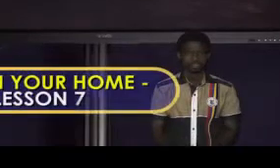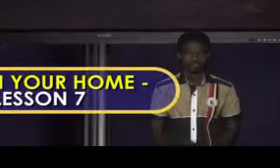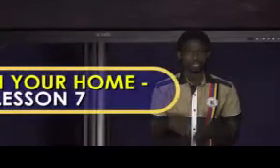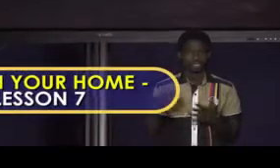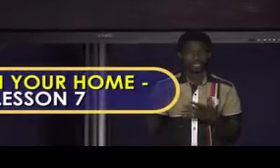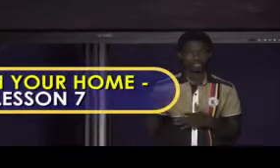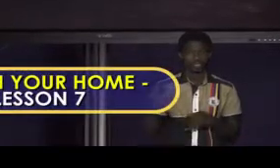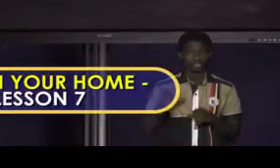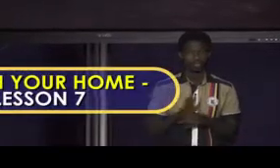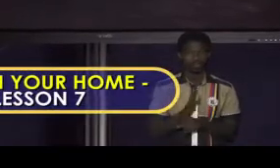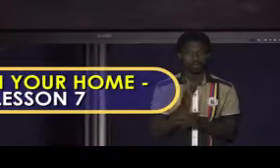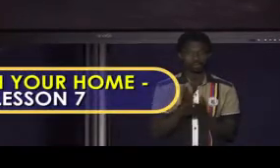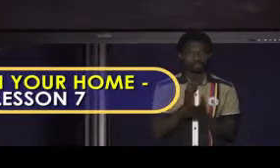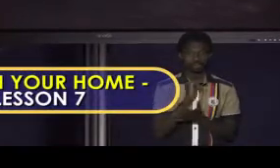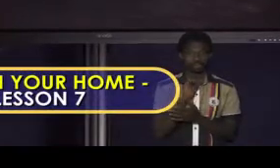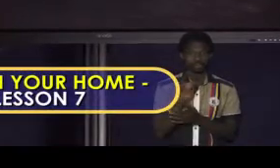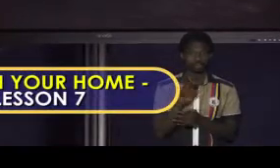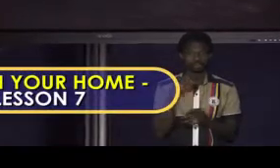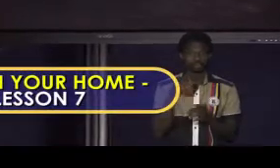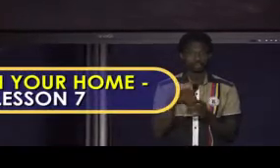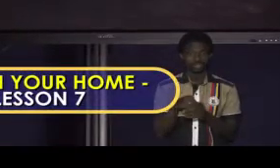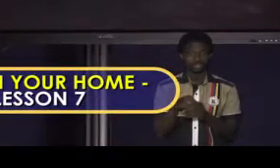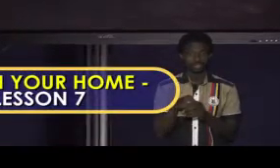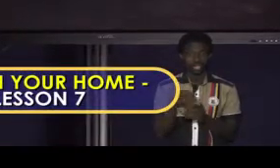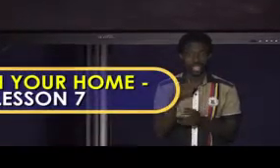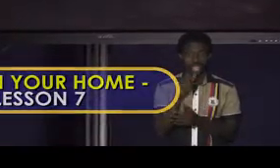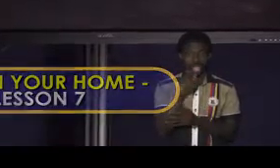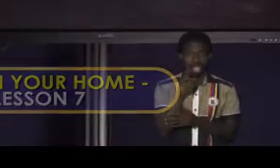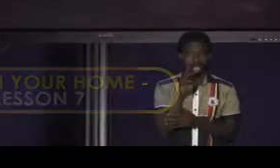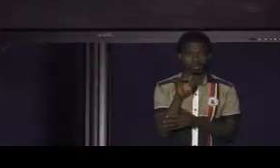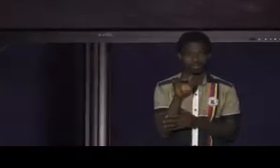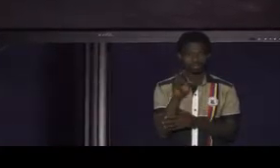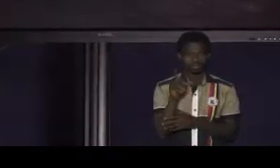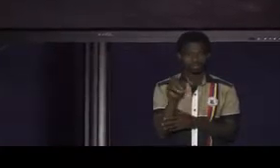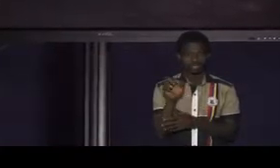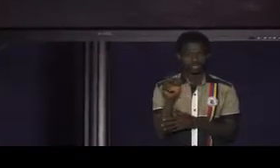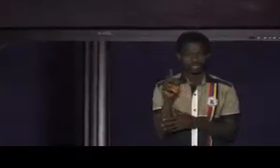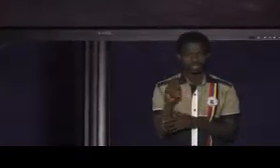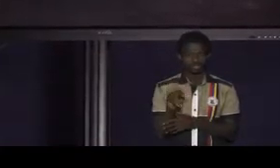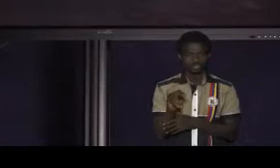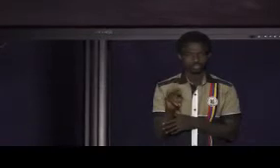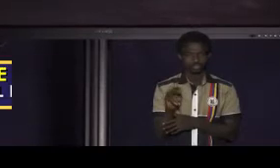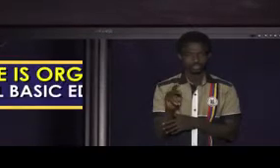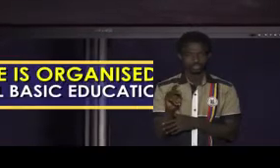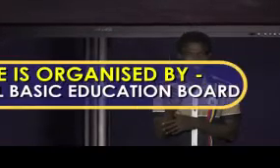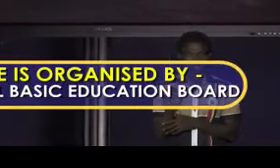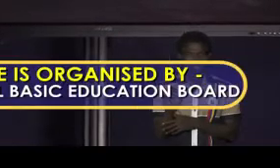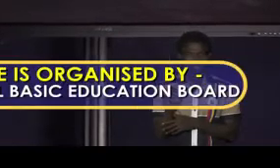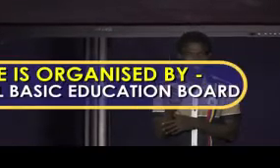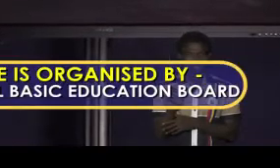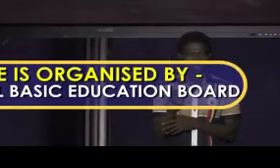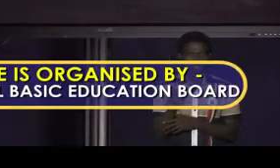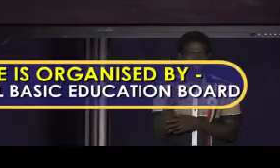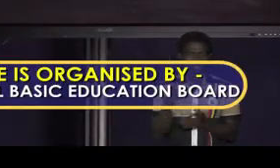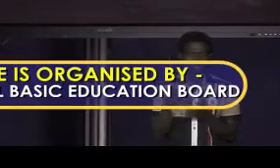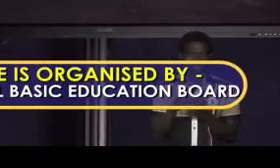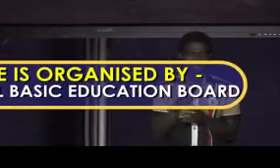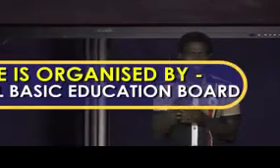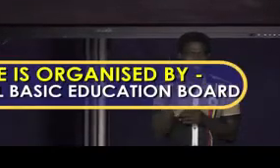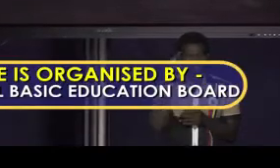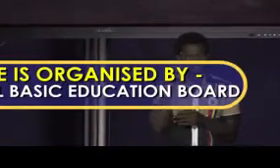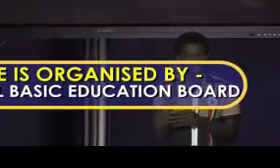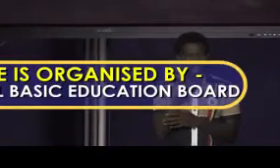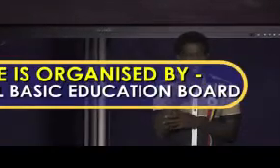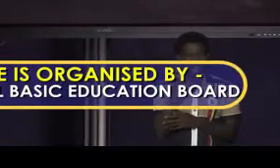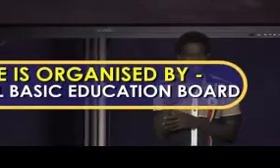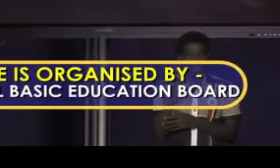The full stop is also used in abbreviations. We also use the full stop for